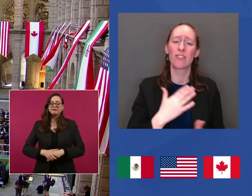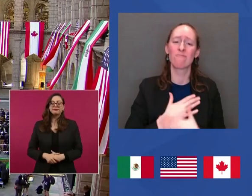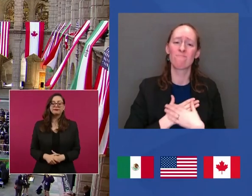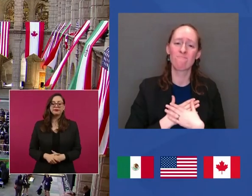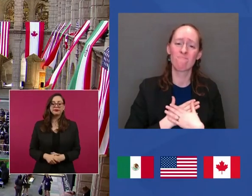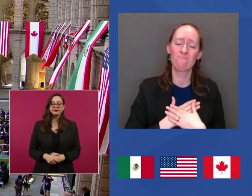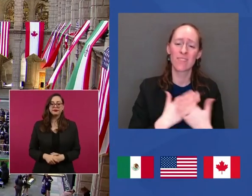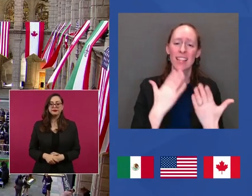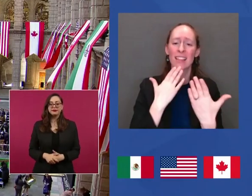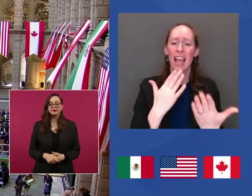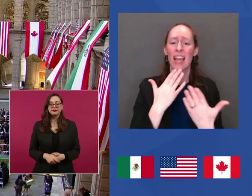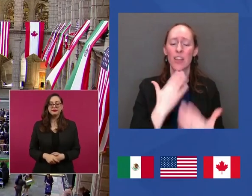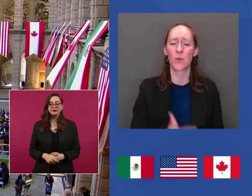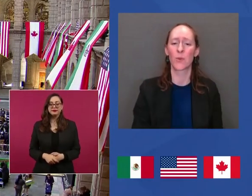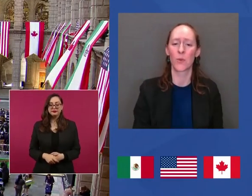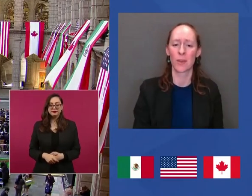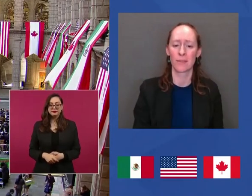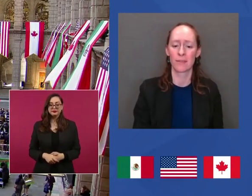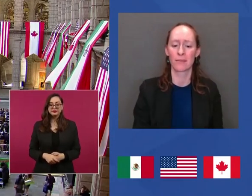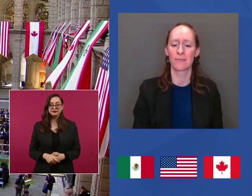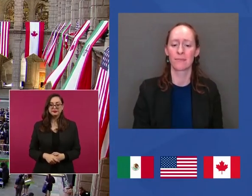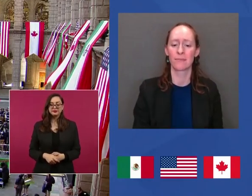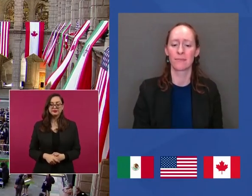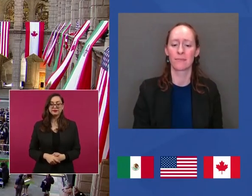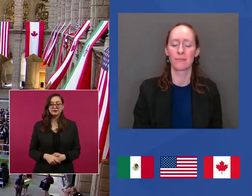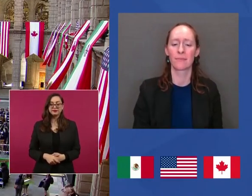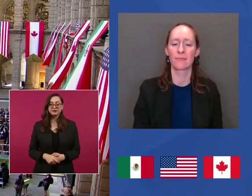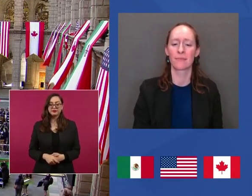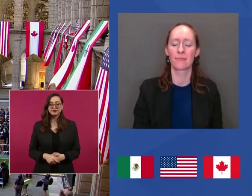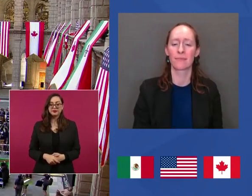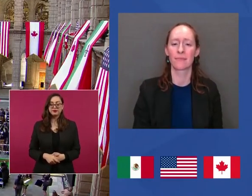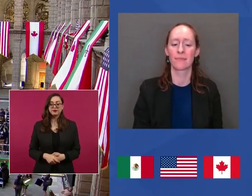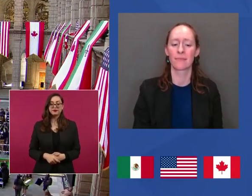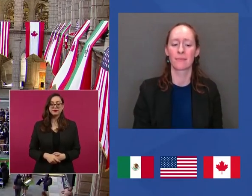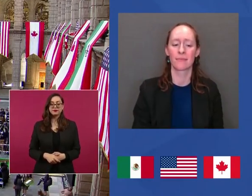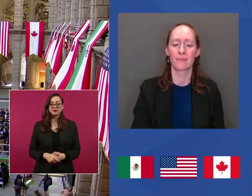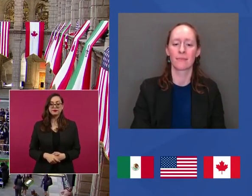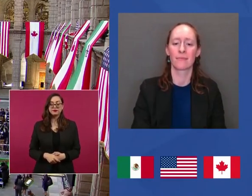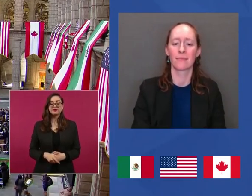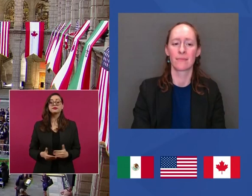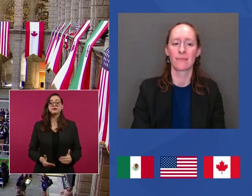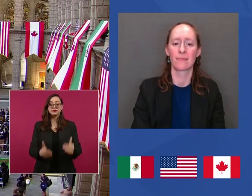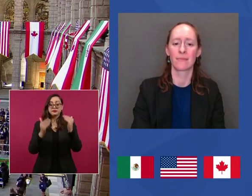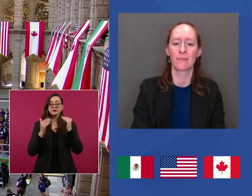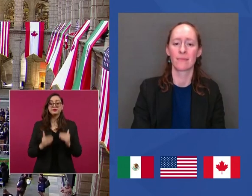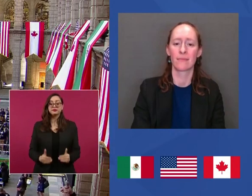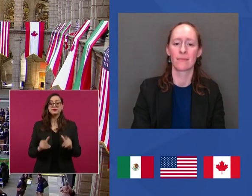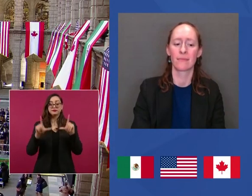Yes.